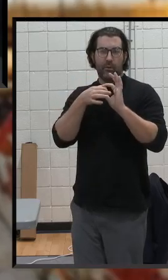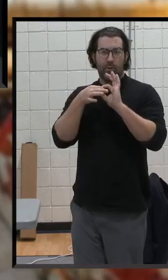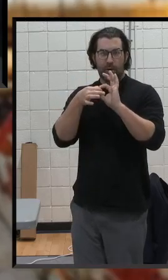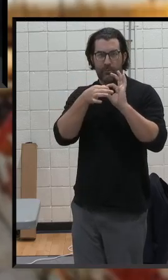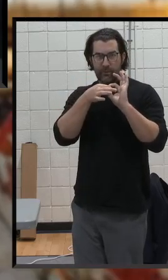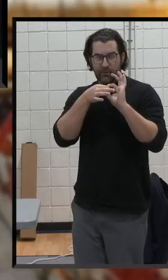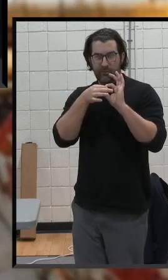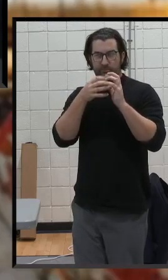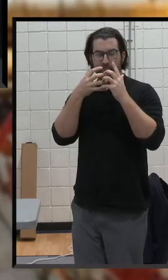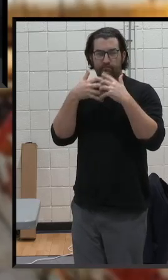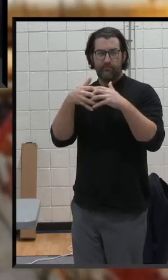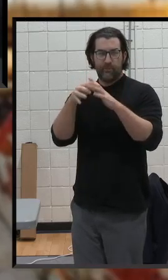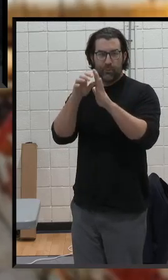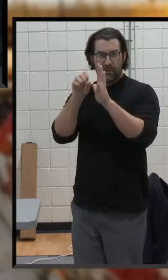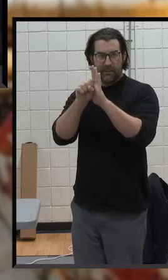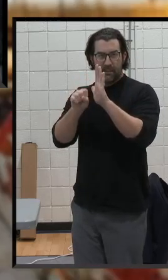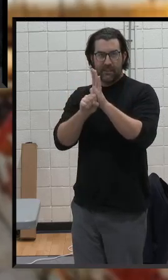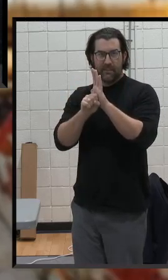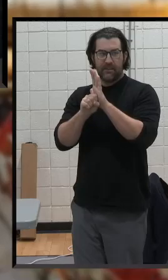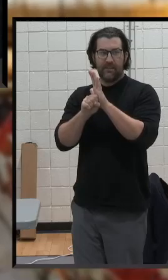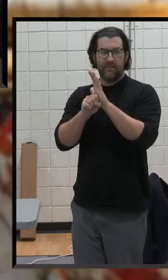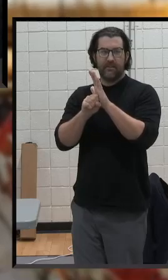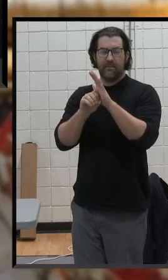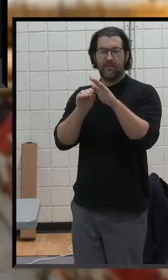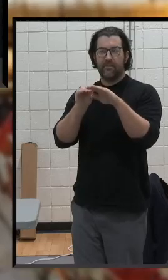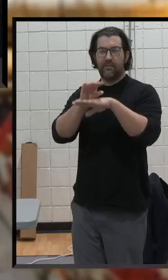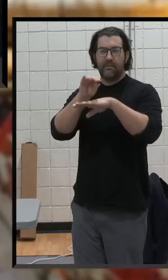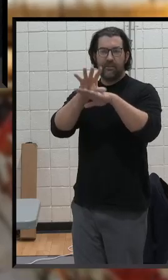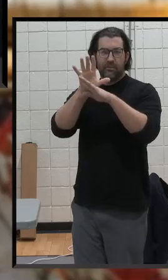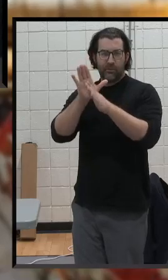state and our consultants,